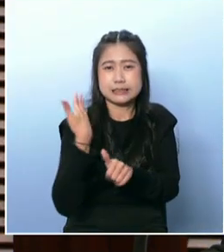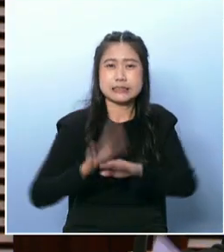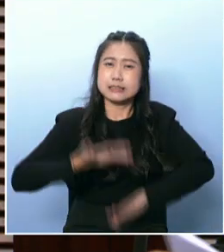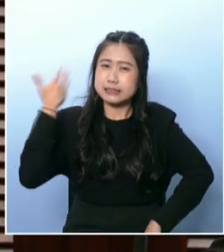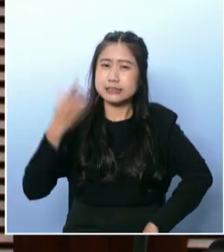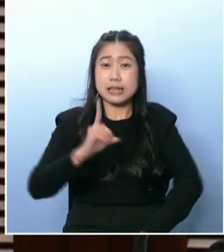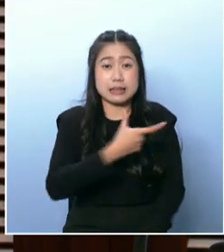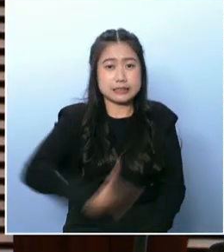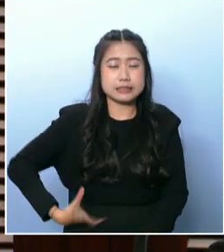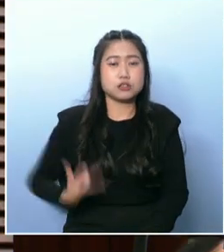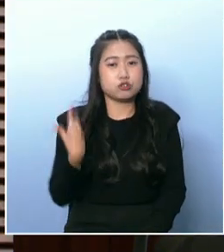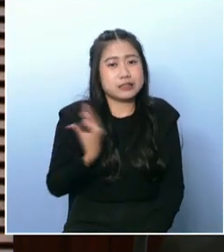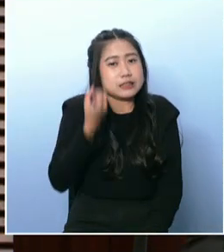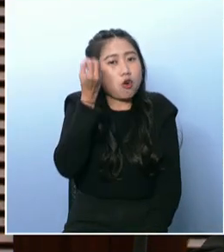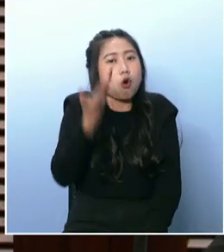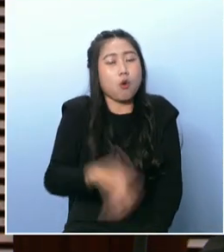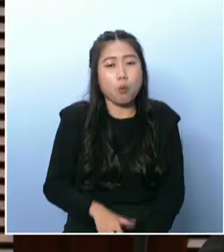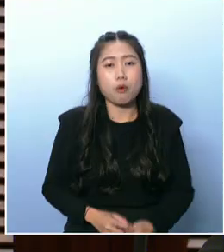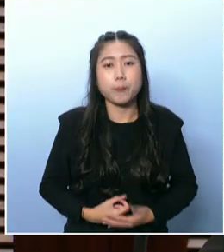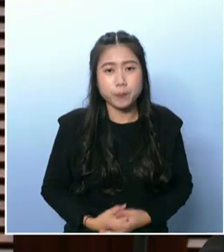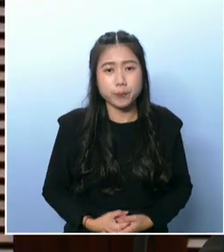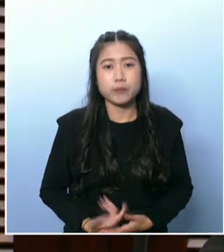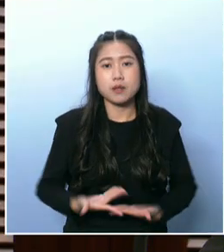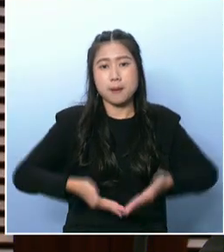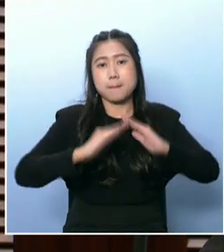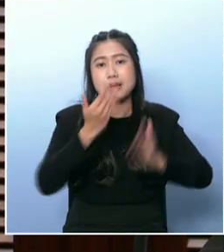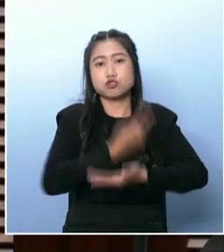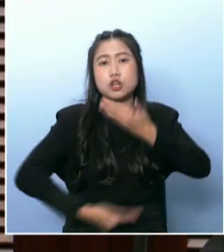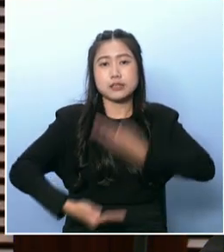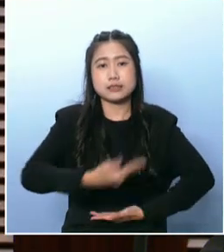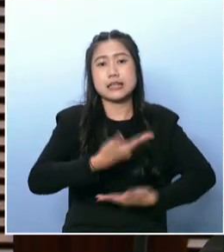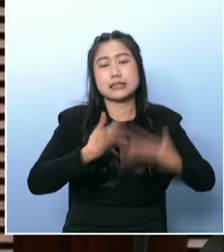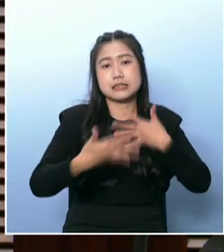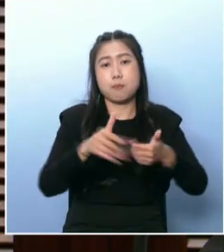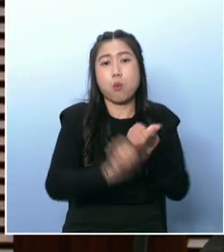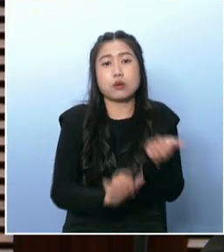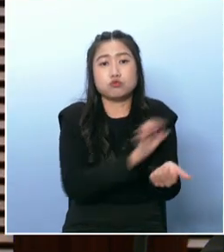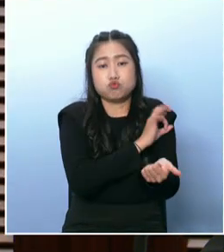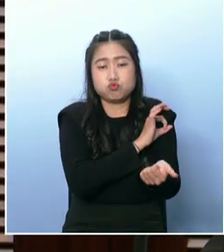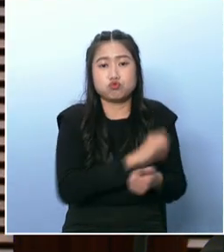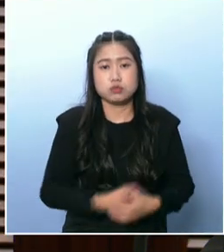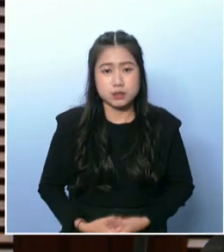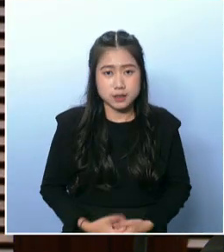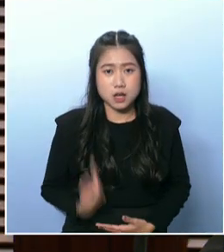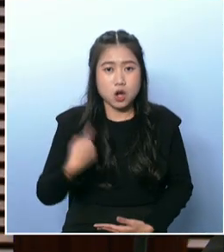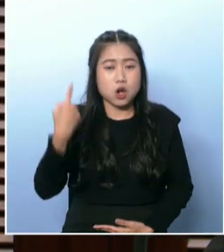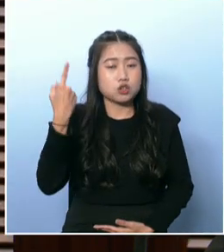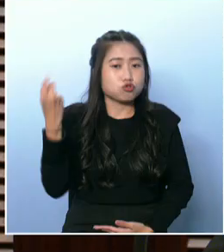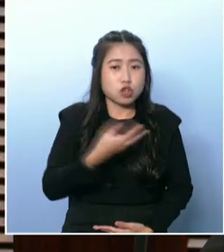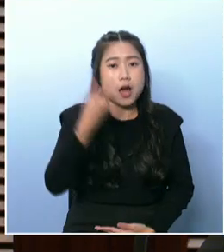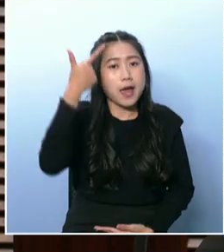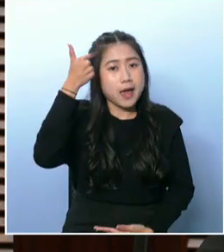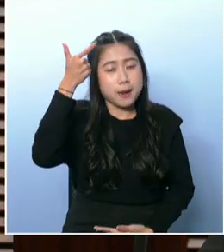low-income carers. Dr. Teck has mentioned before that there should be a PWD